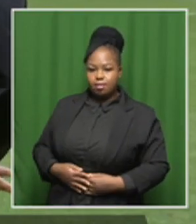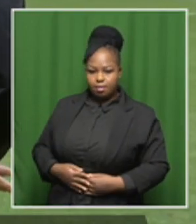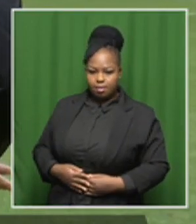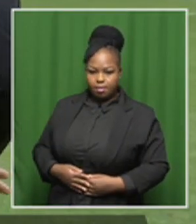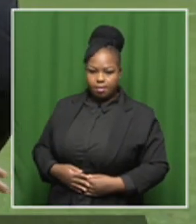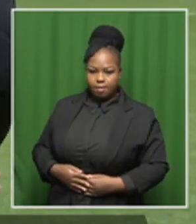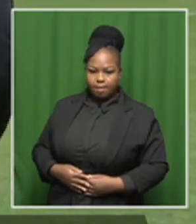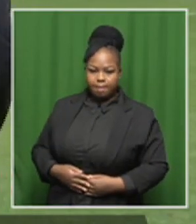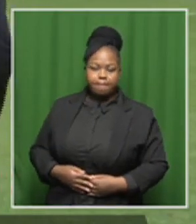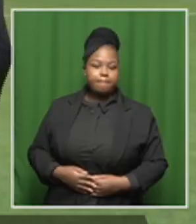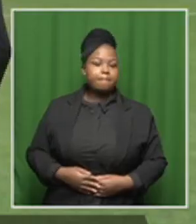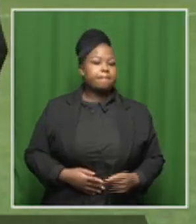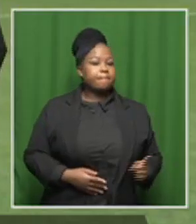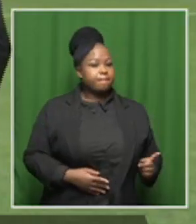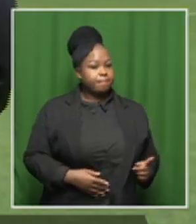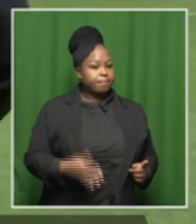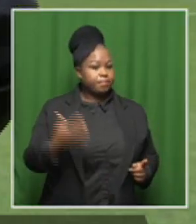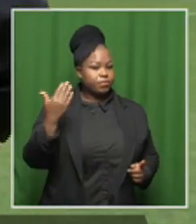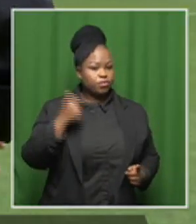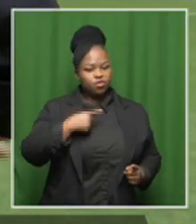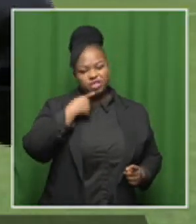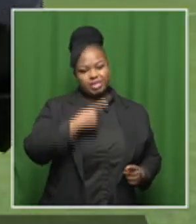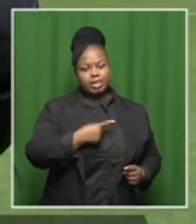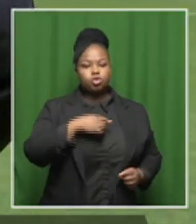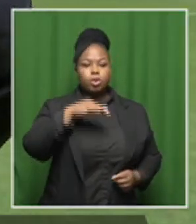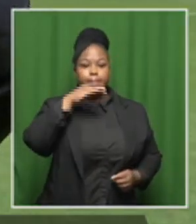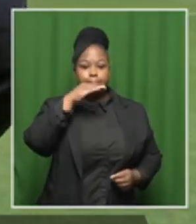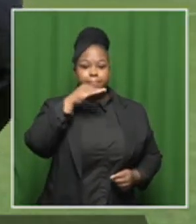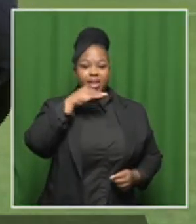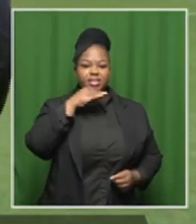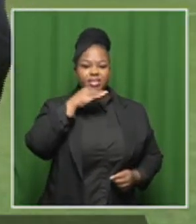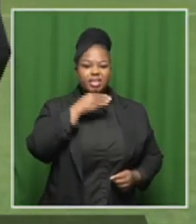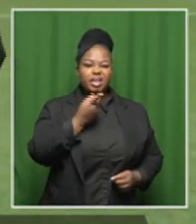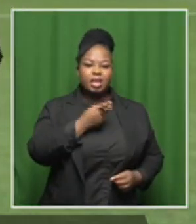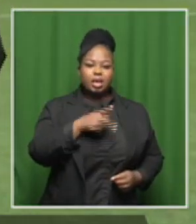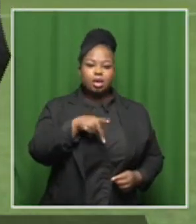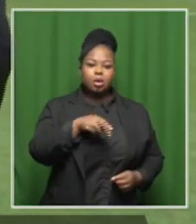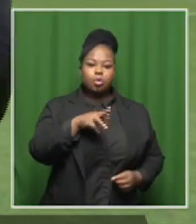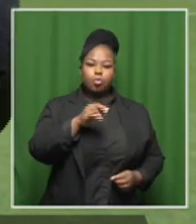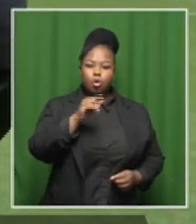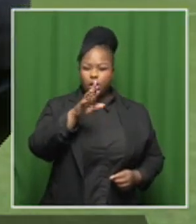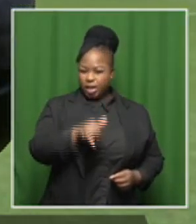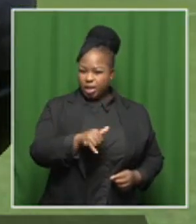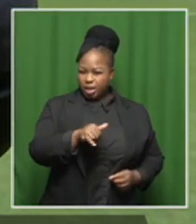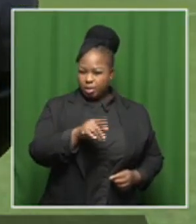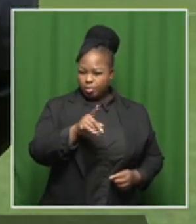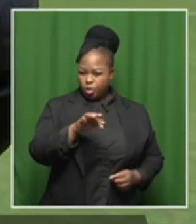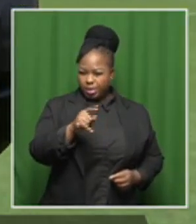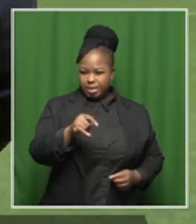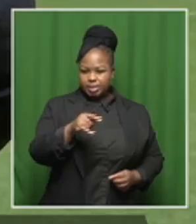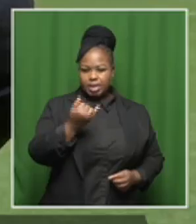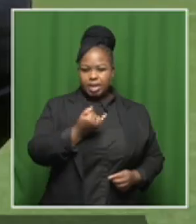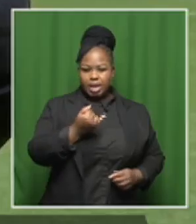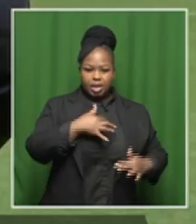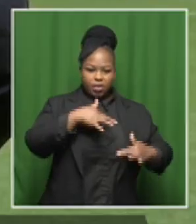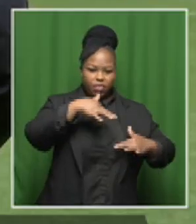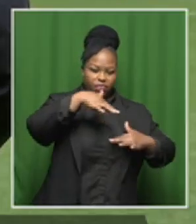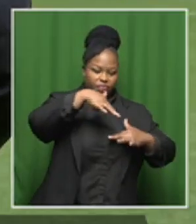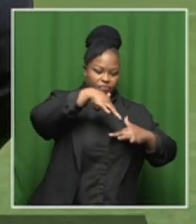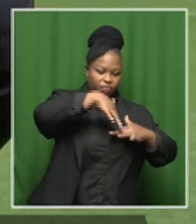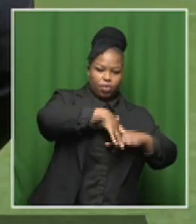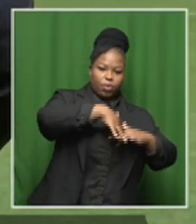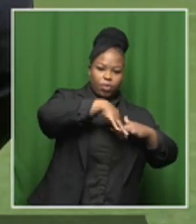the pitch. So when Bertie mentions these plastic fibers, they're polypropylene fibers, and it's an artificial fiber that goes